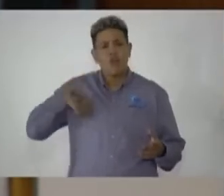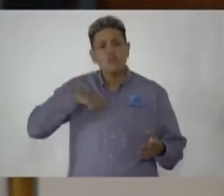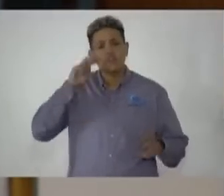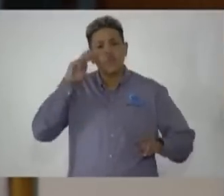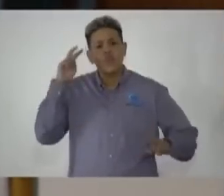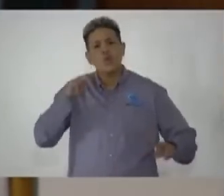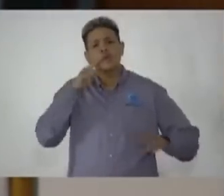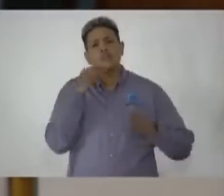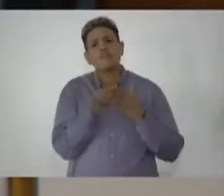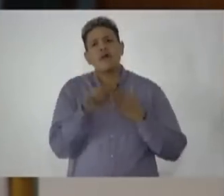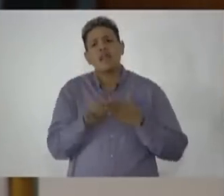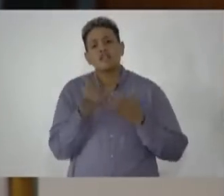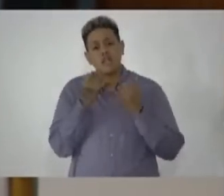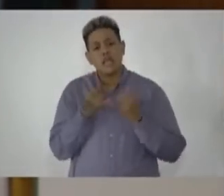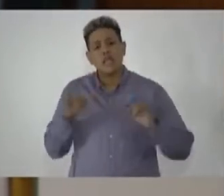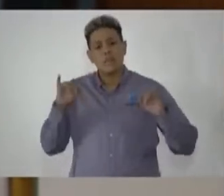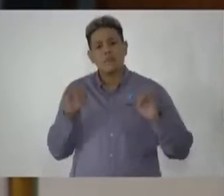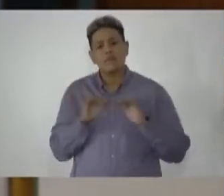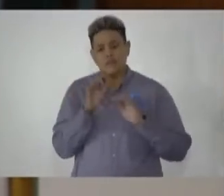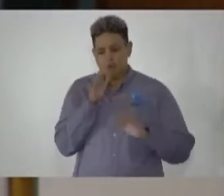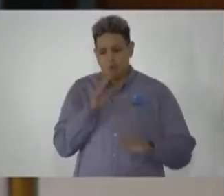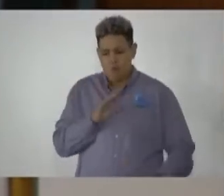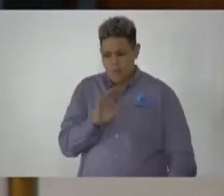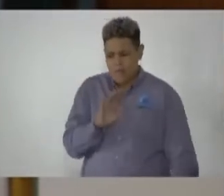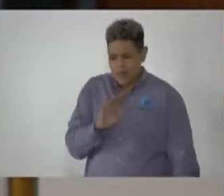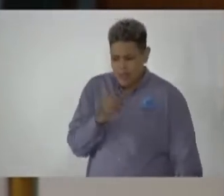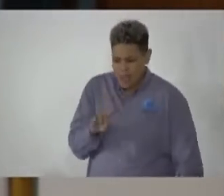look at the financial independence of women